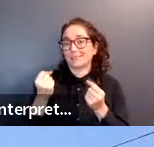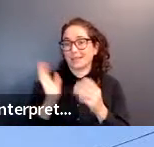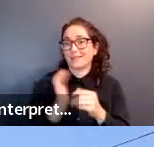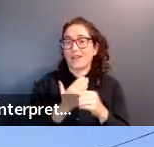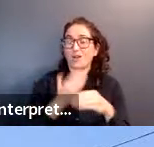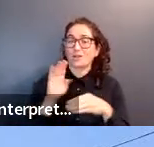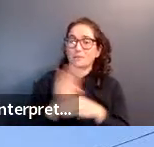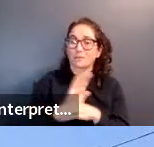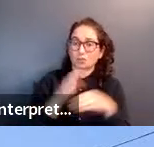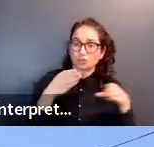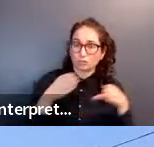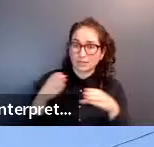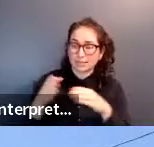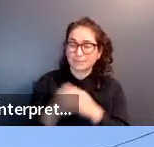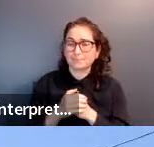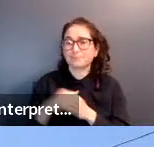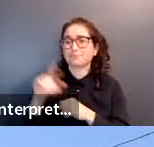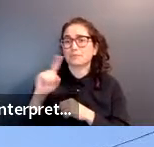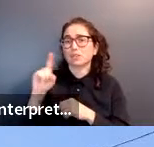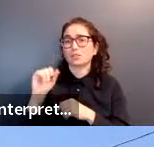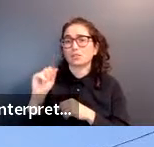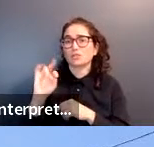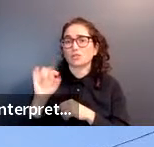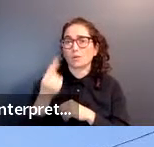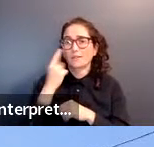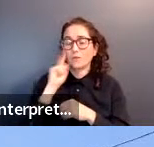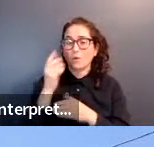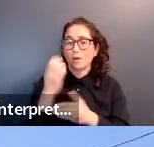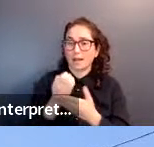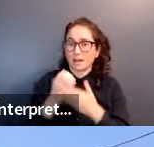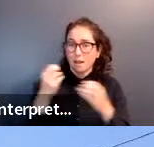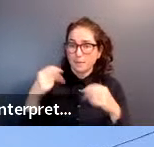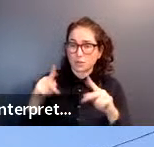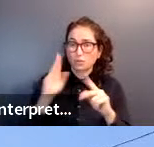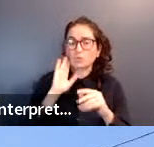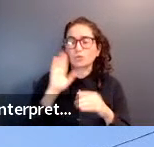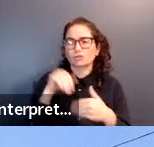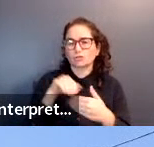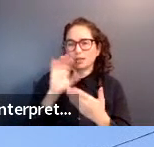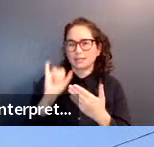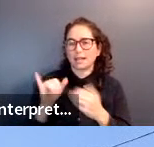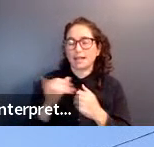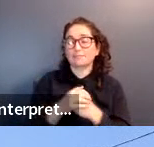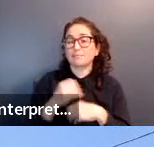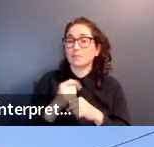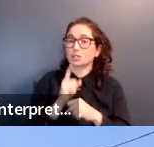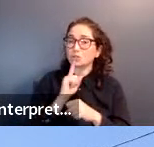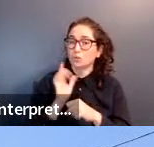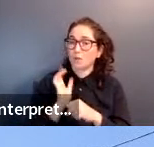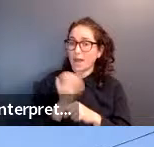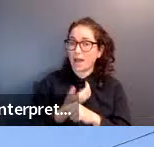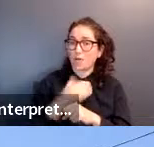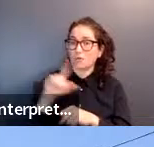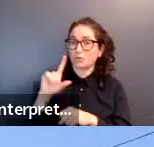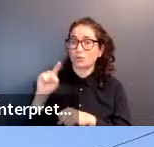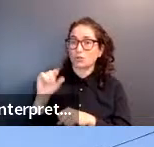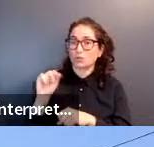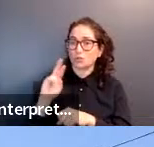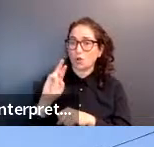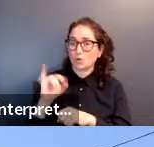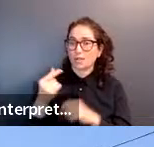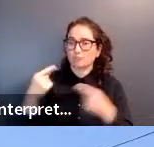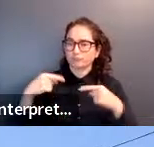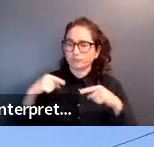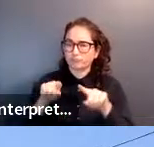streets. Zoning for economic opportunity will address this discrepancy by making sure that our zoning is brought into alignment with the